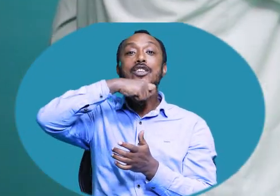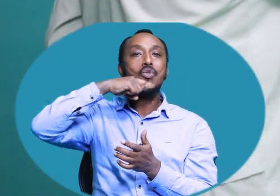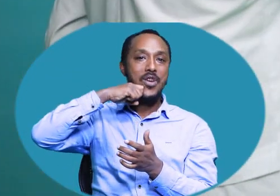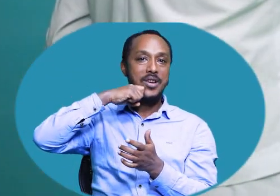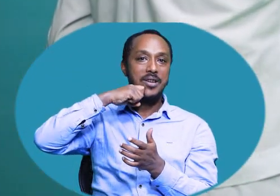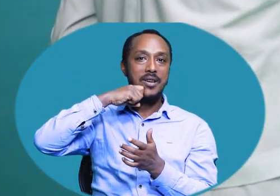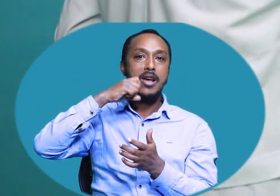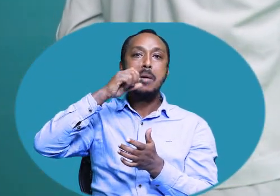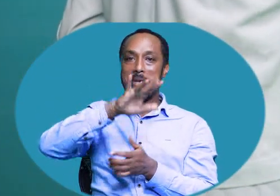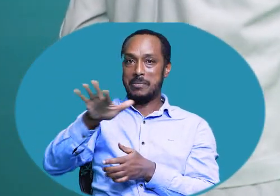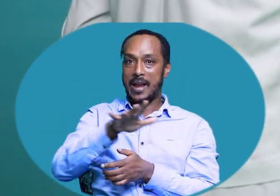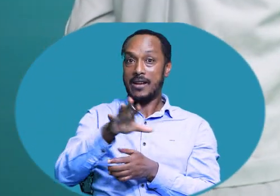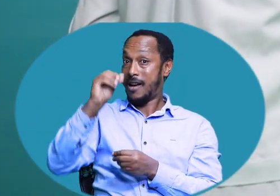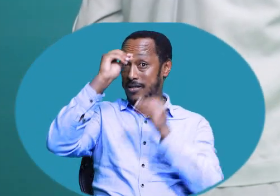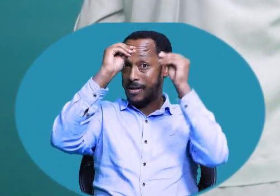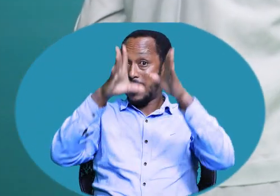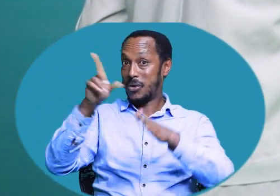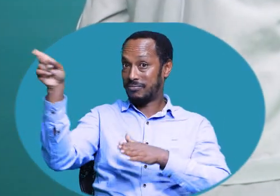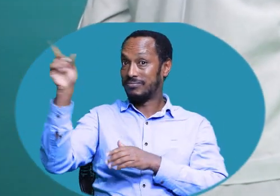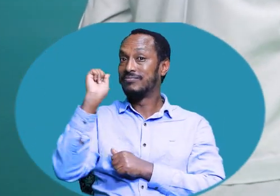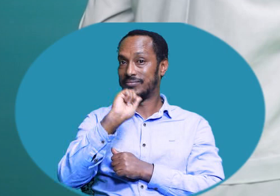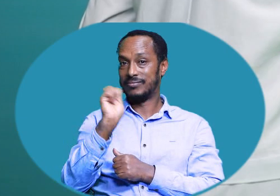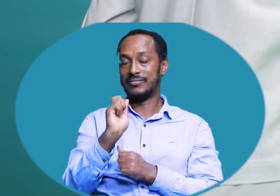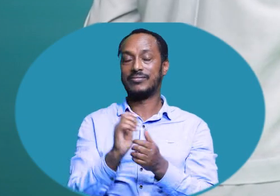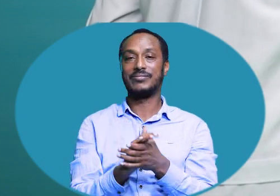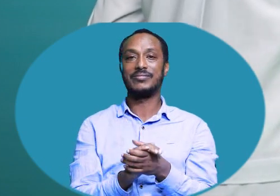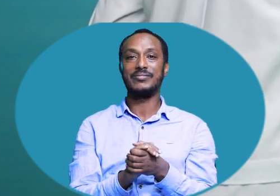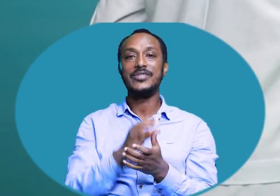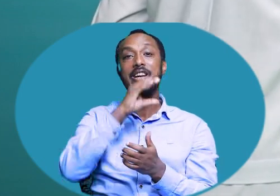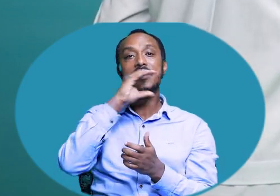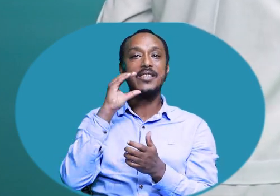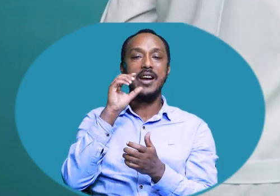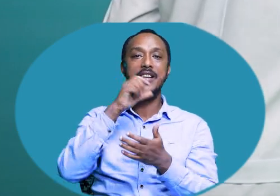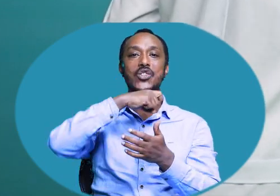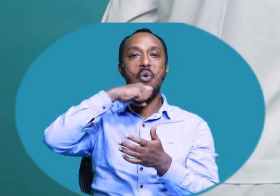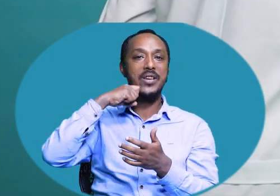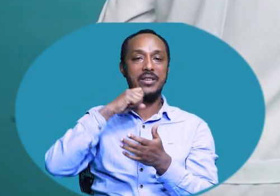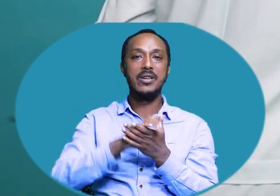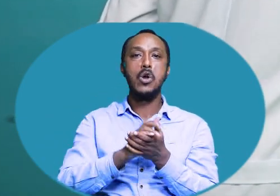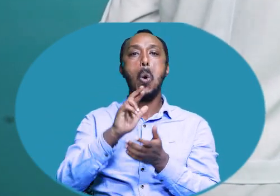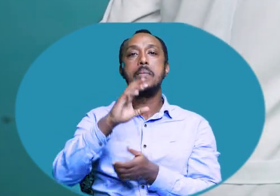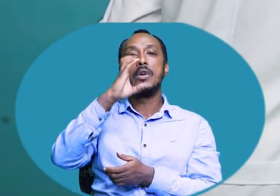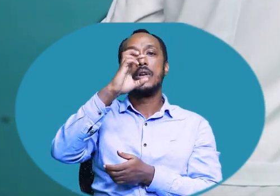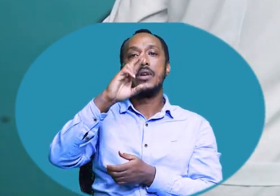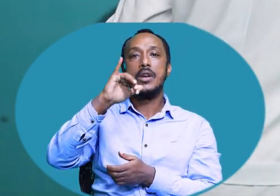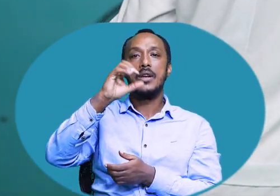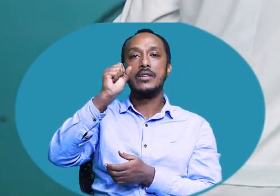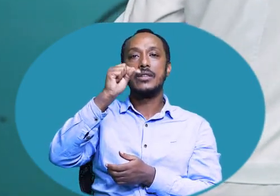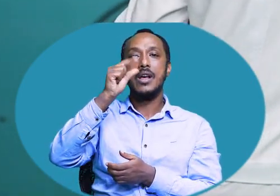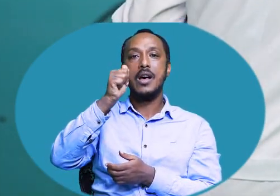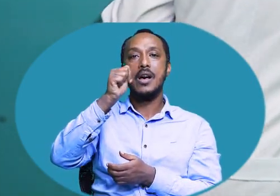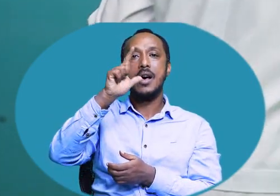room temperature. Crystalline solids